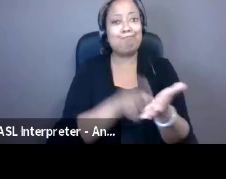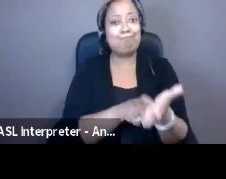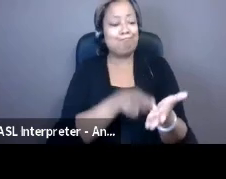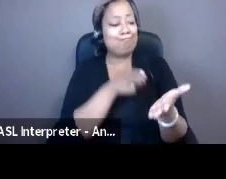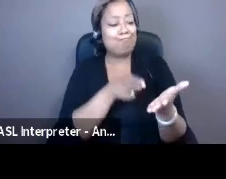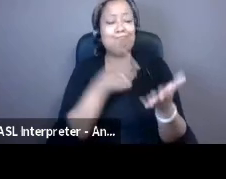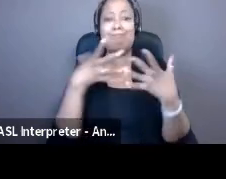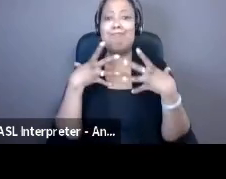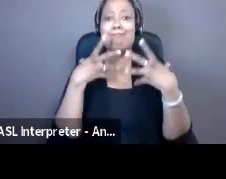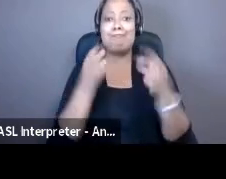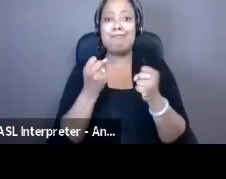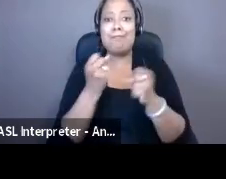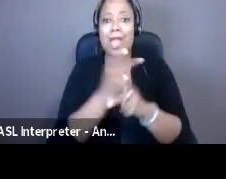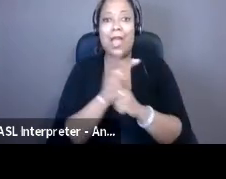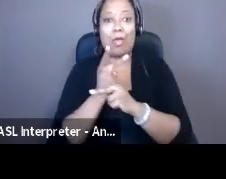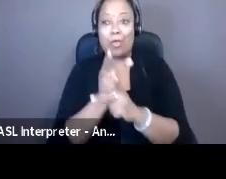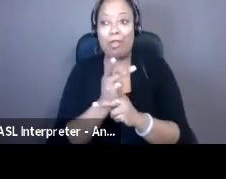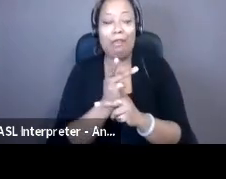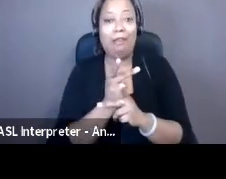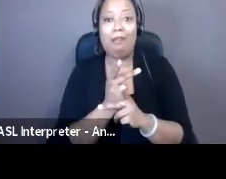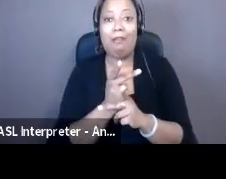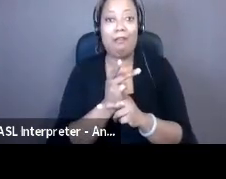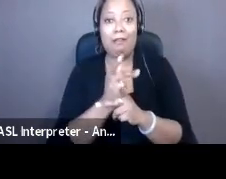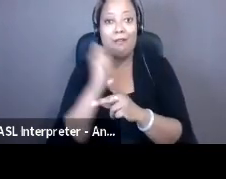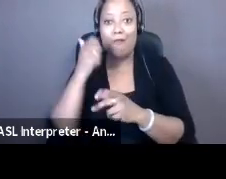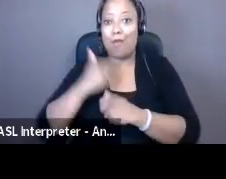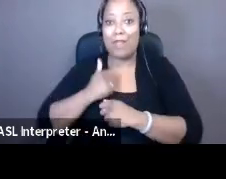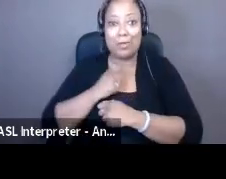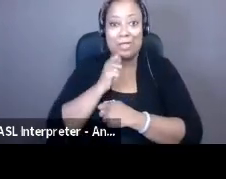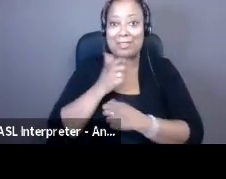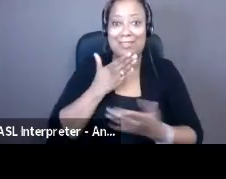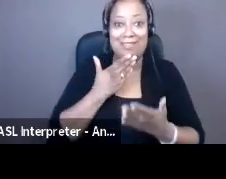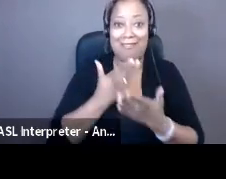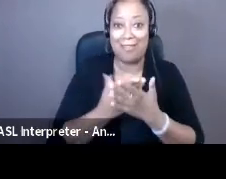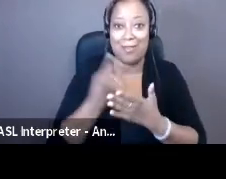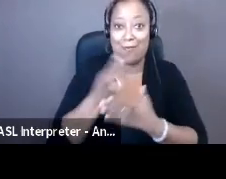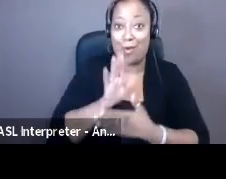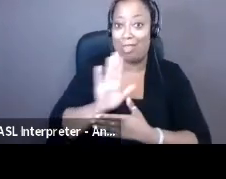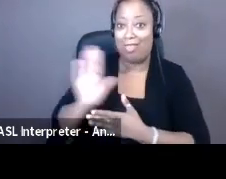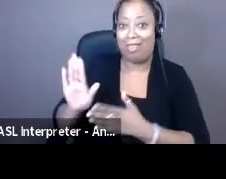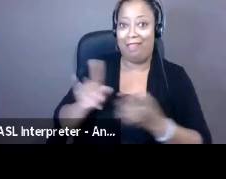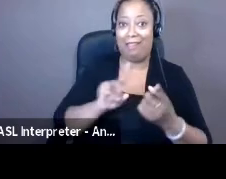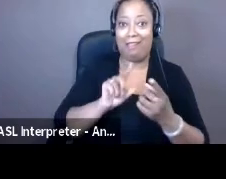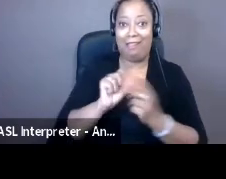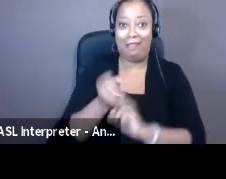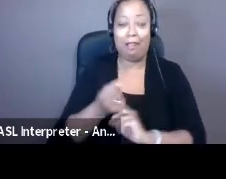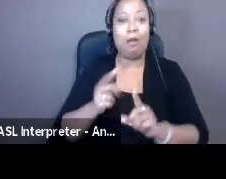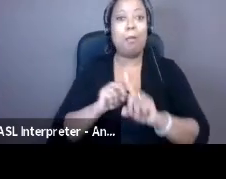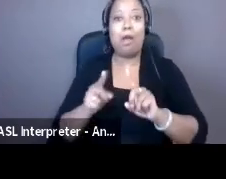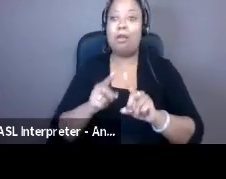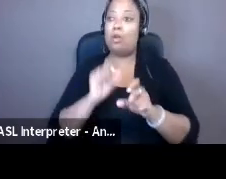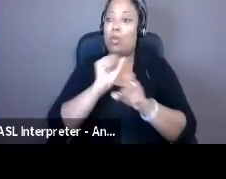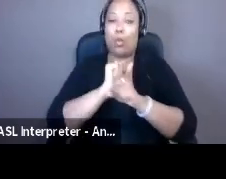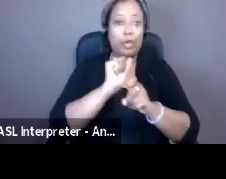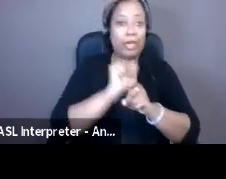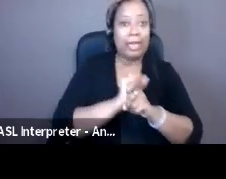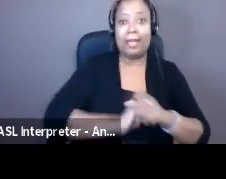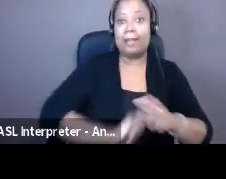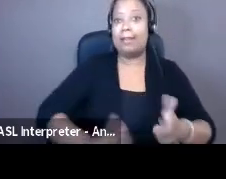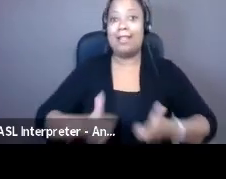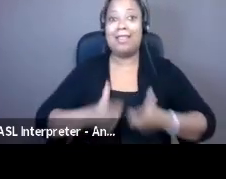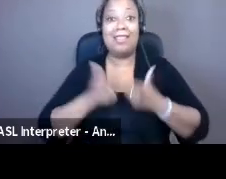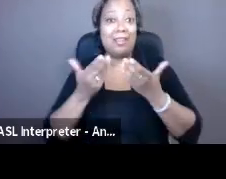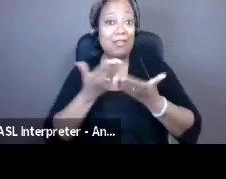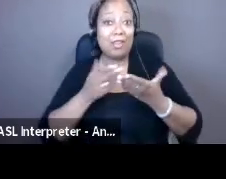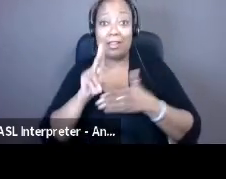the veterans not very good for their condition, but also even working or living in the United States